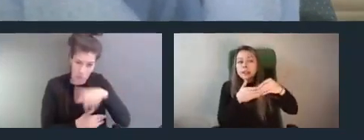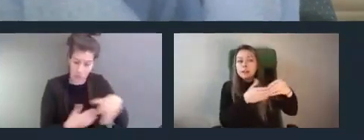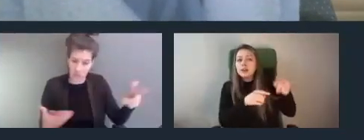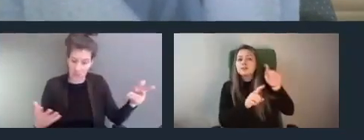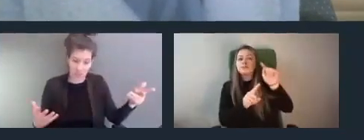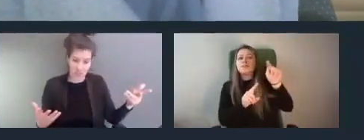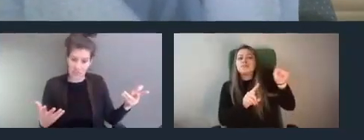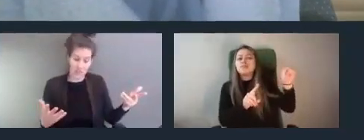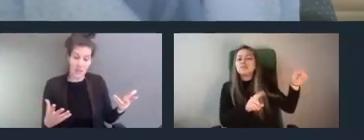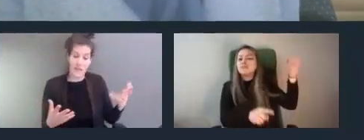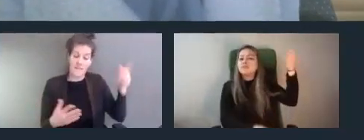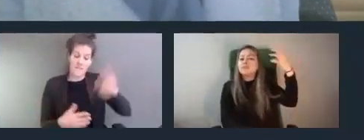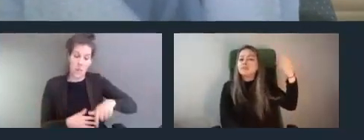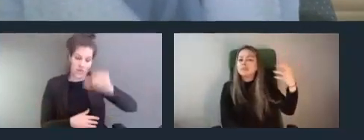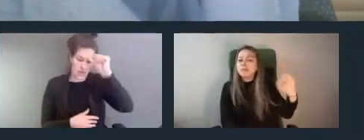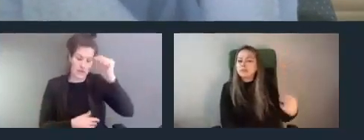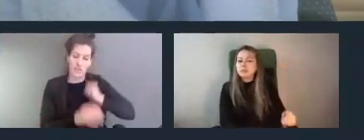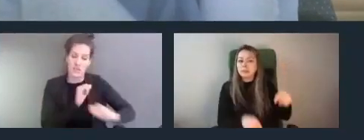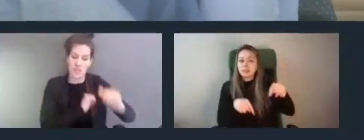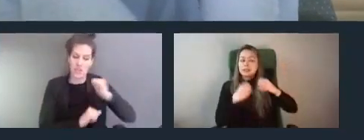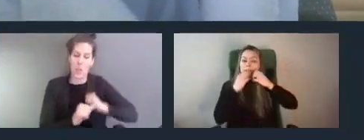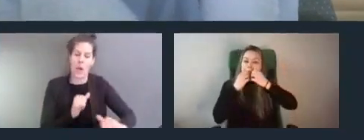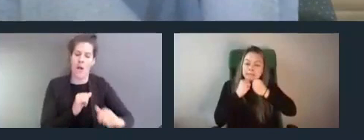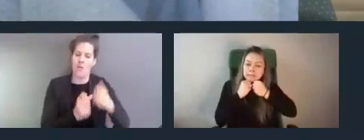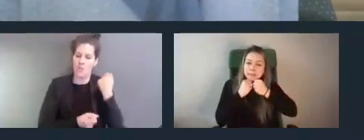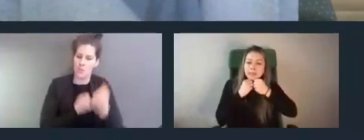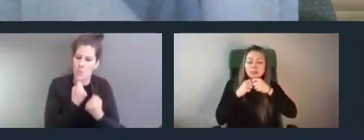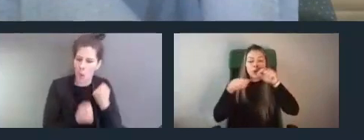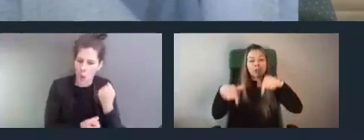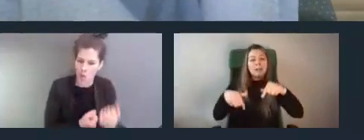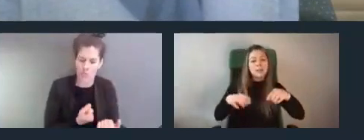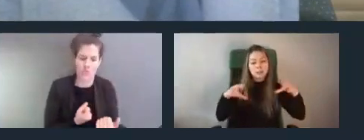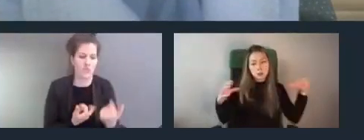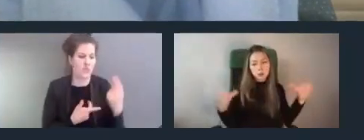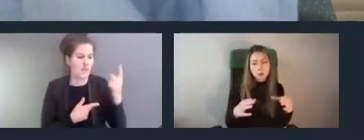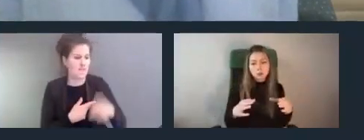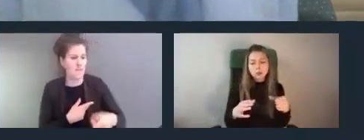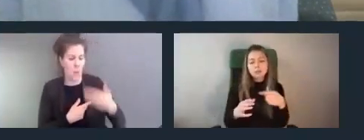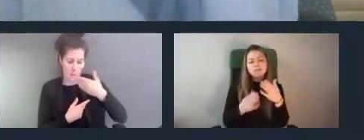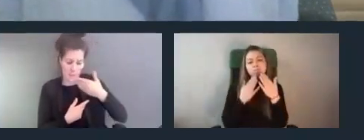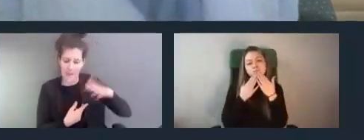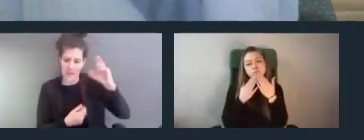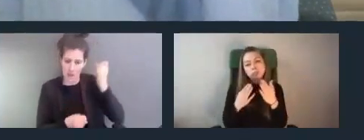just want to say, I thank the coalition for their efforts, for your activism,